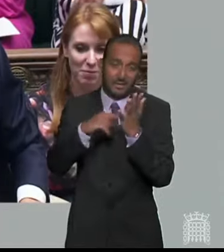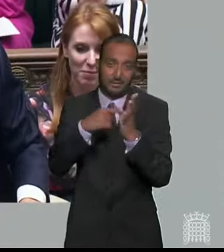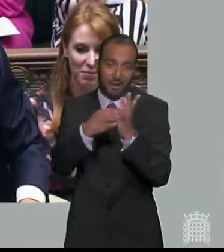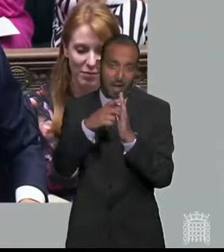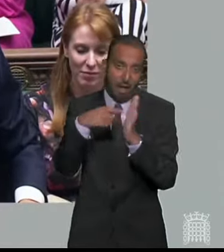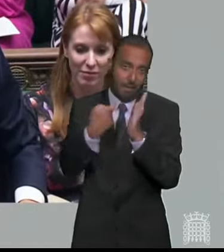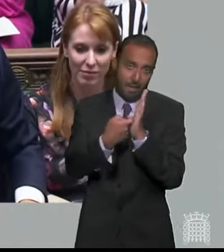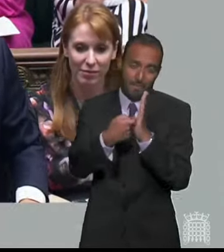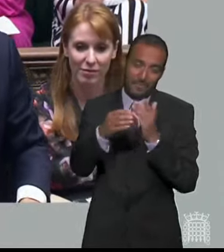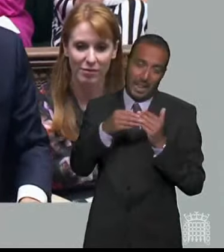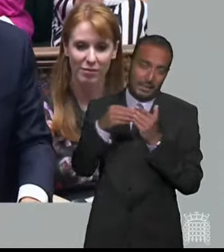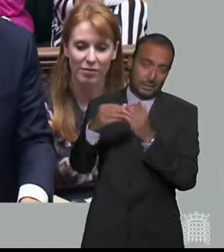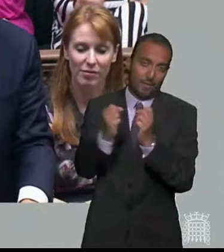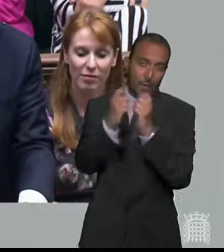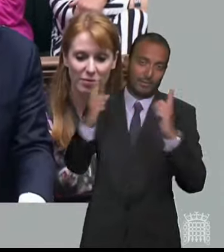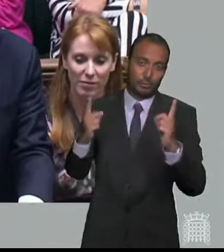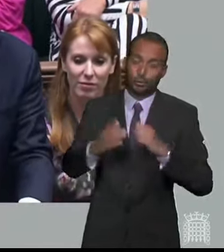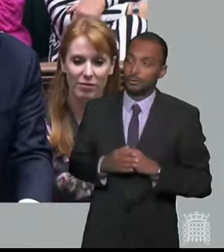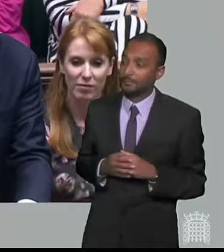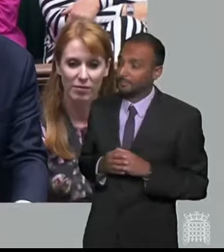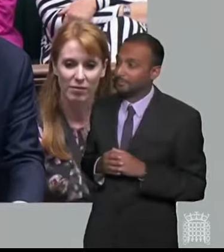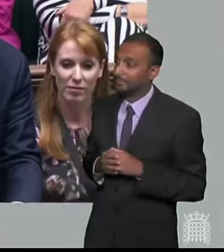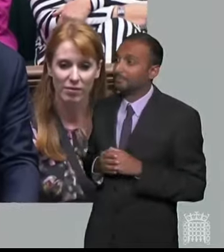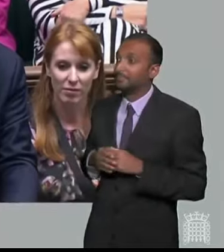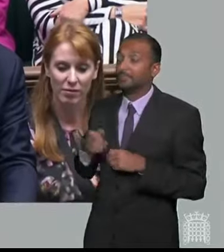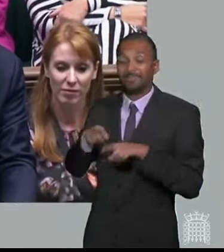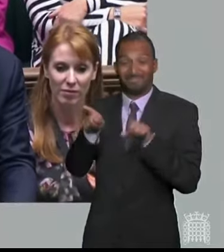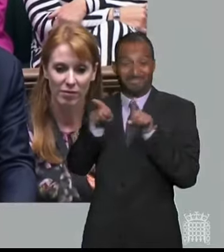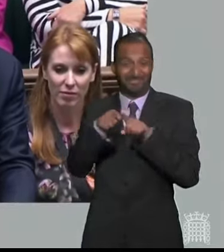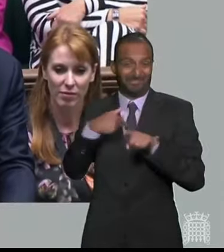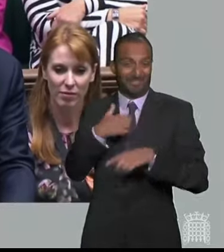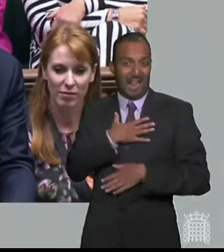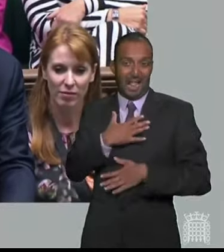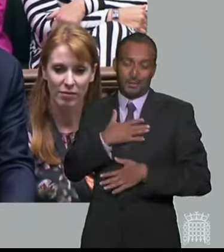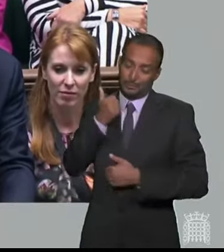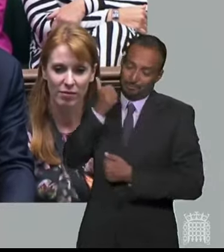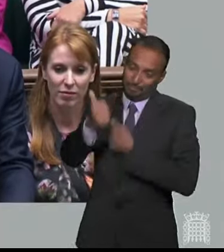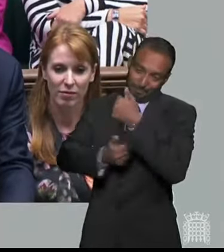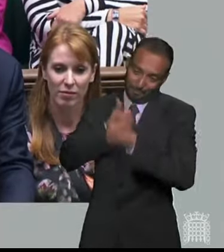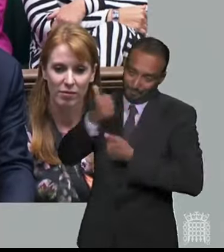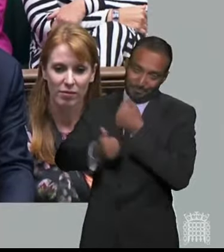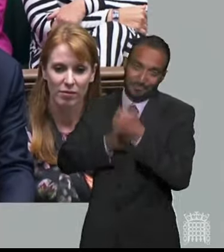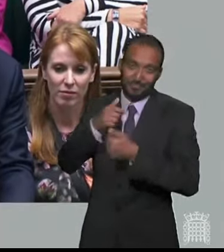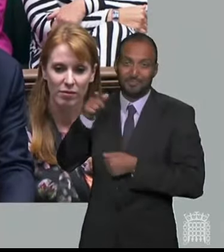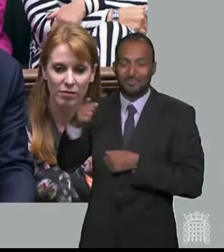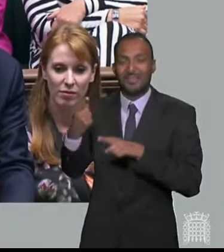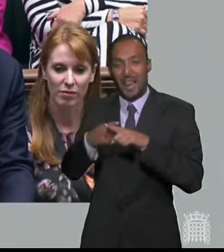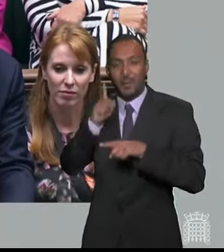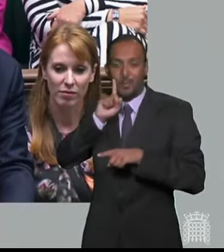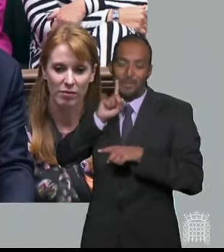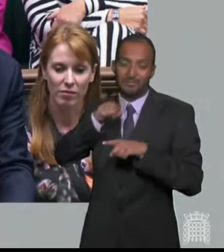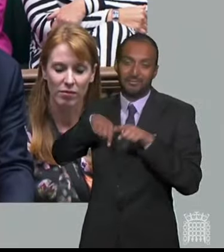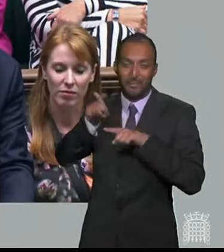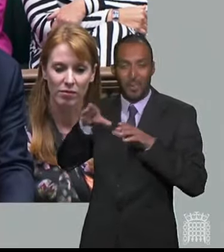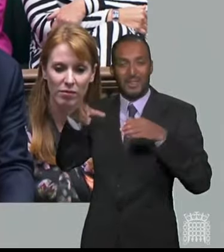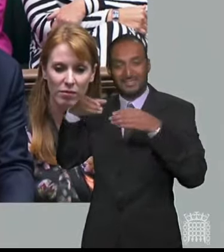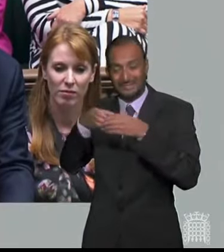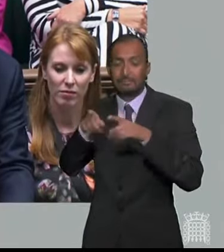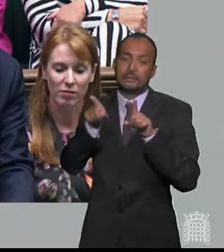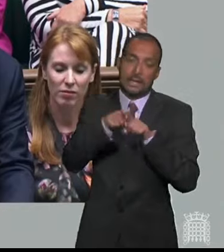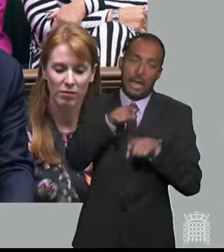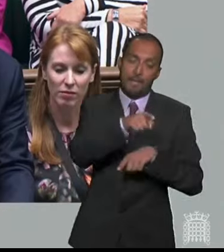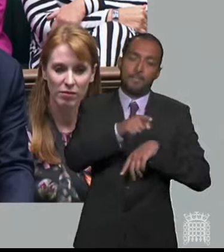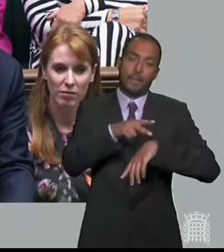Thank you, Mr. Speaker. Can I join the Prime Minister in congratulating the Lionesses and his comments about Sergeant Saville? I think we all speak for the